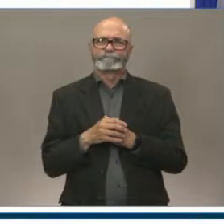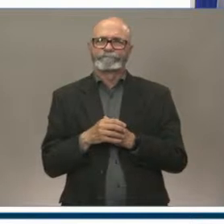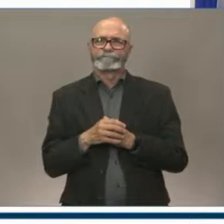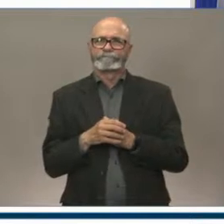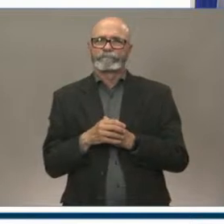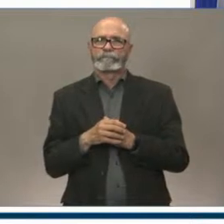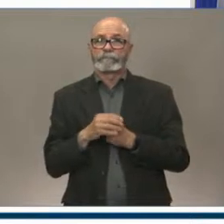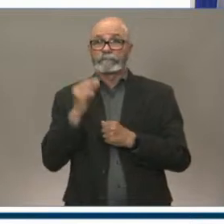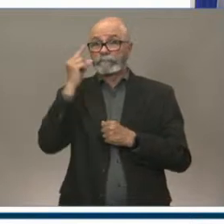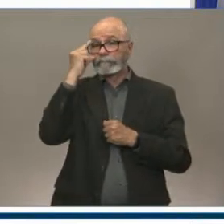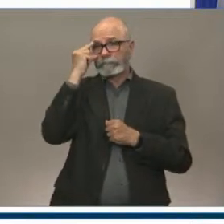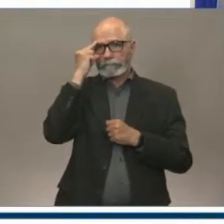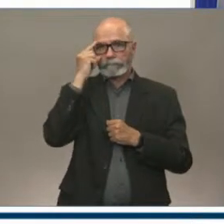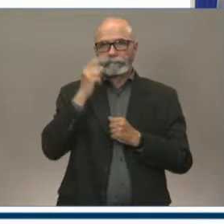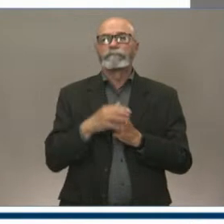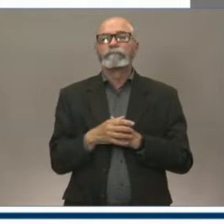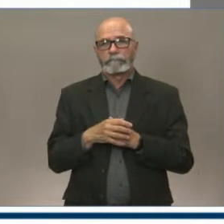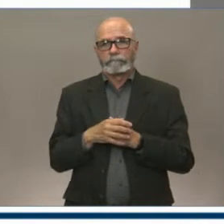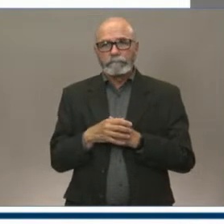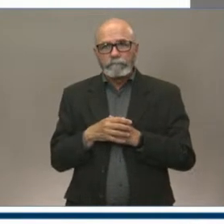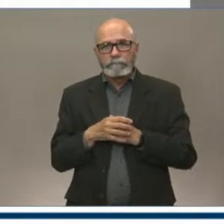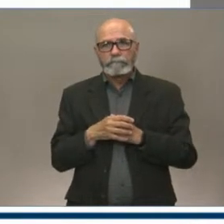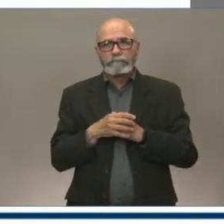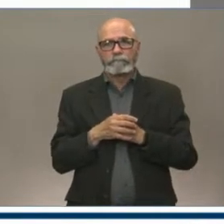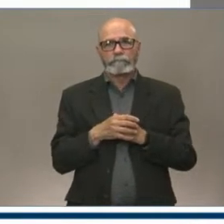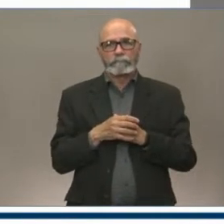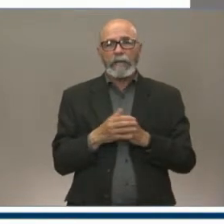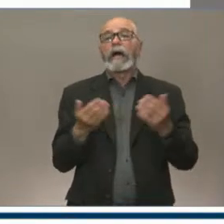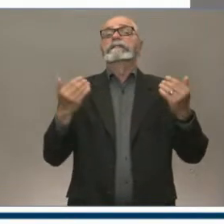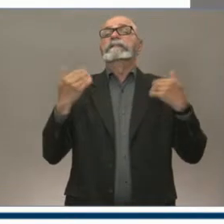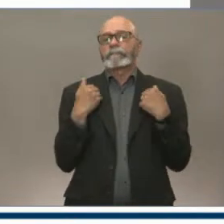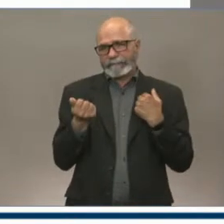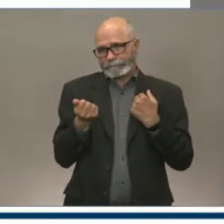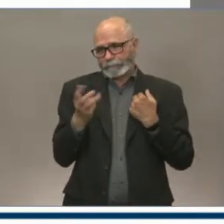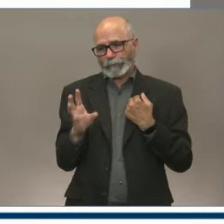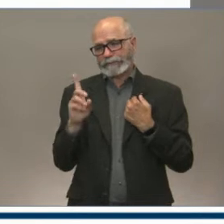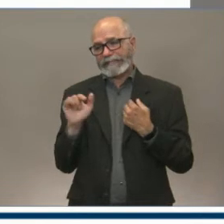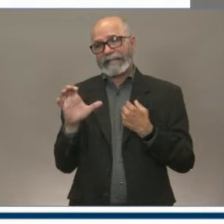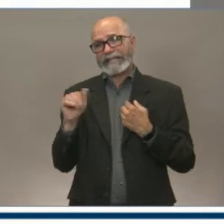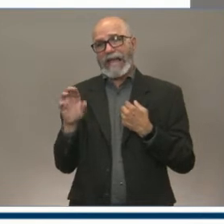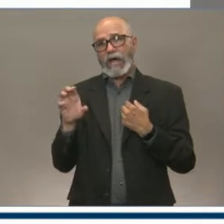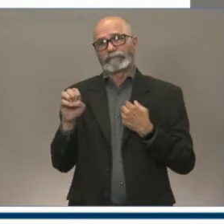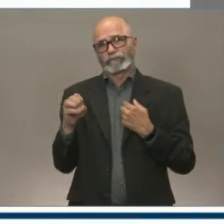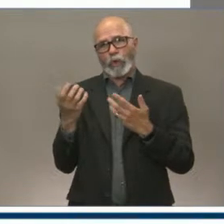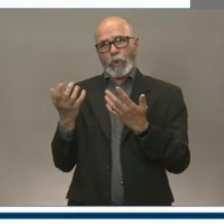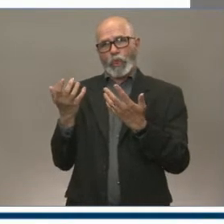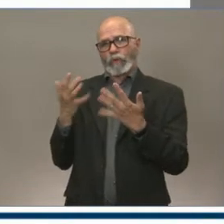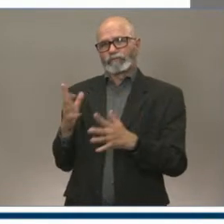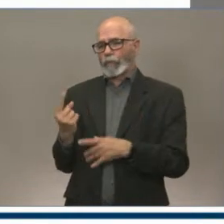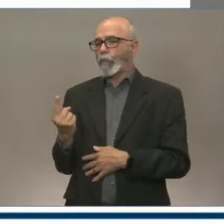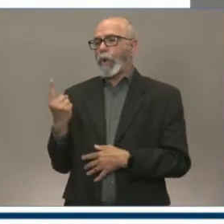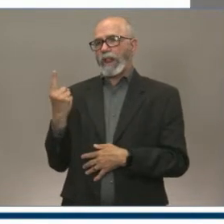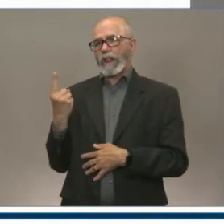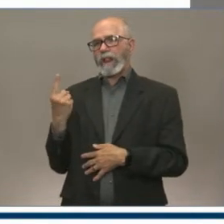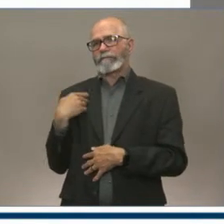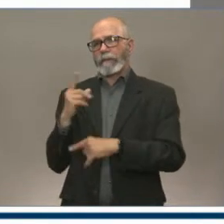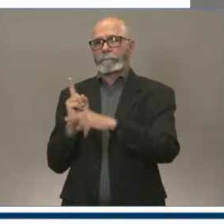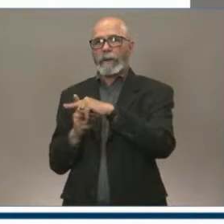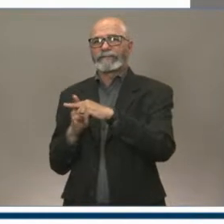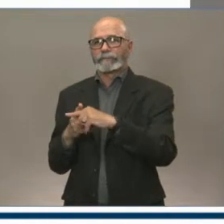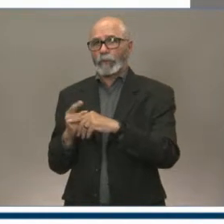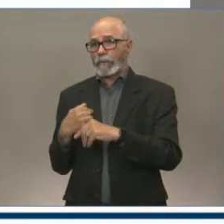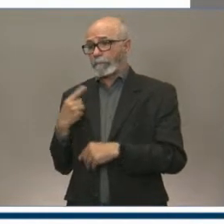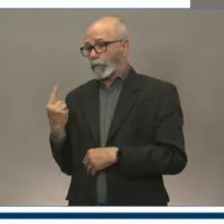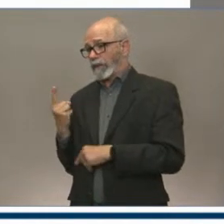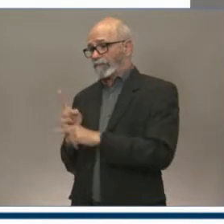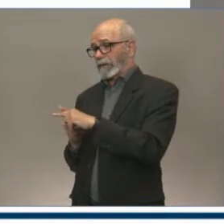several daycares where they've had a case. It doesn't mean that the virus is being transmitted in in the daycare. It's people, whether